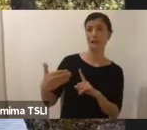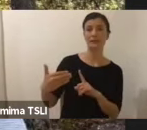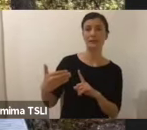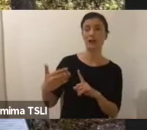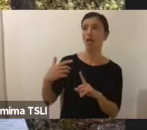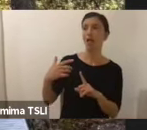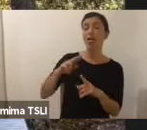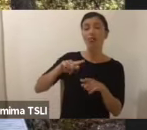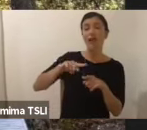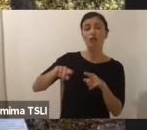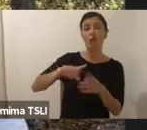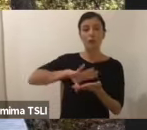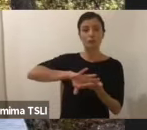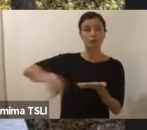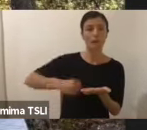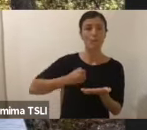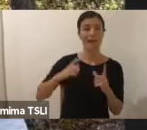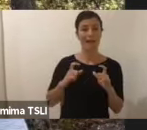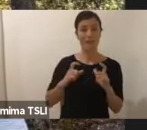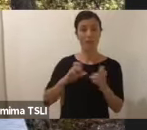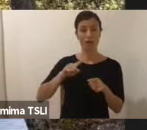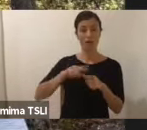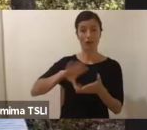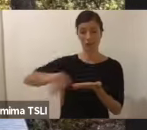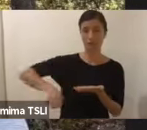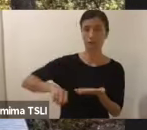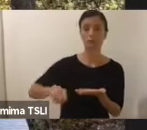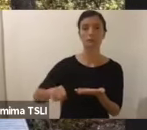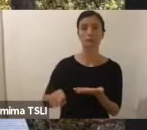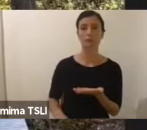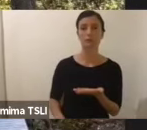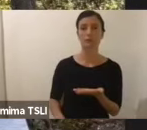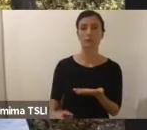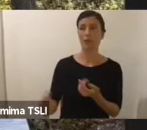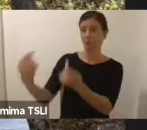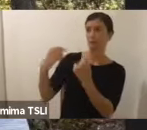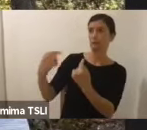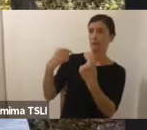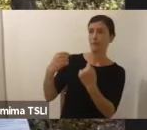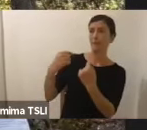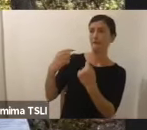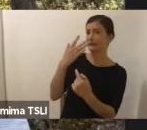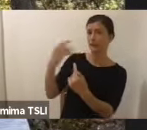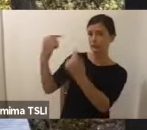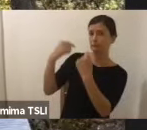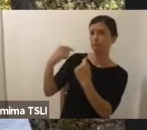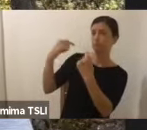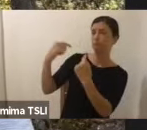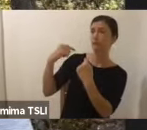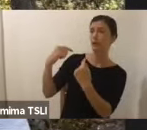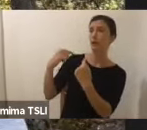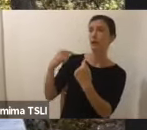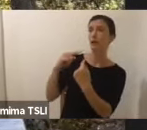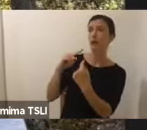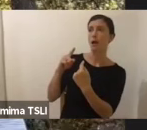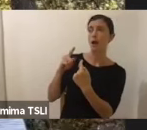wanted my camera you know i i saw what was happening their teenagers picking on me um but it turned quite